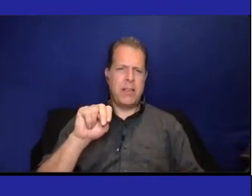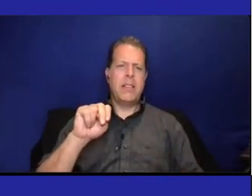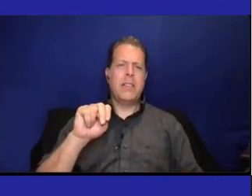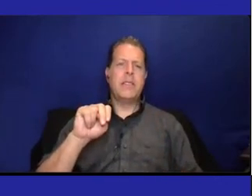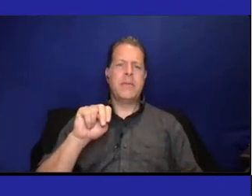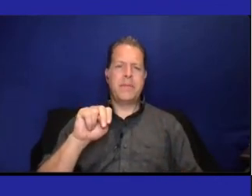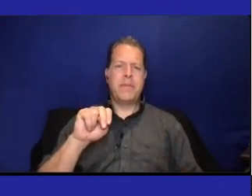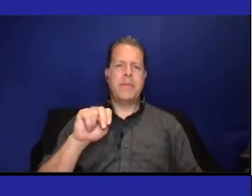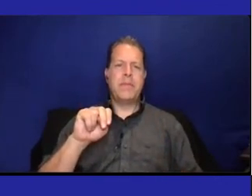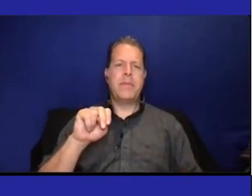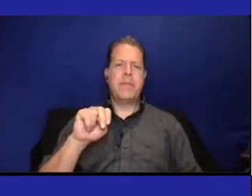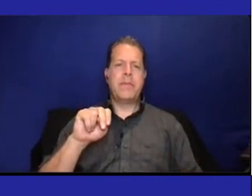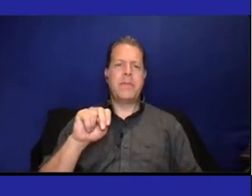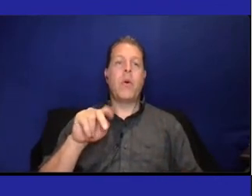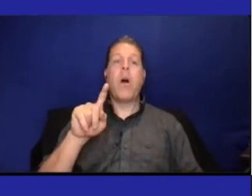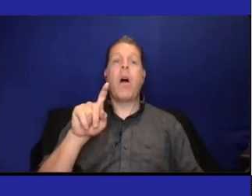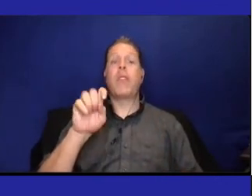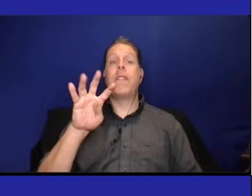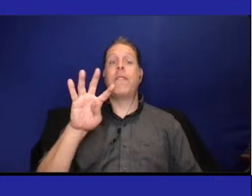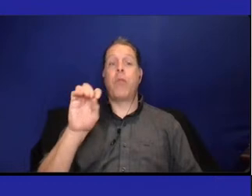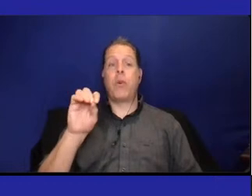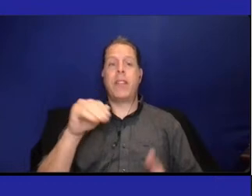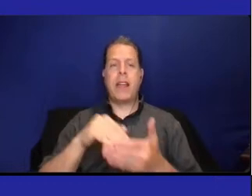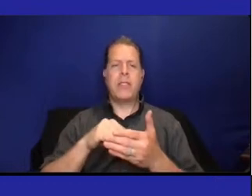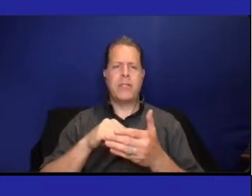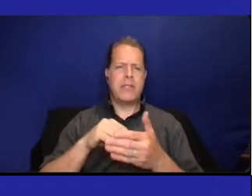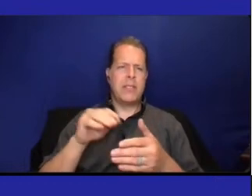$140,339,600. And 95 to